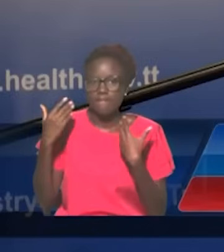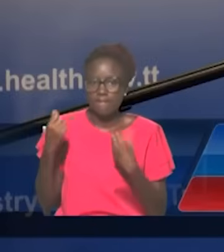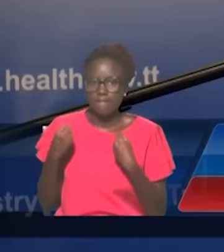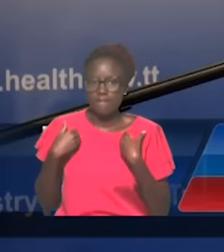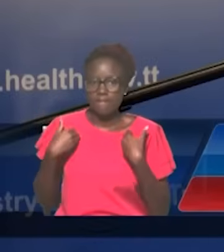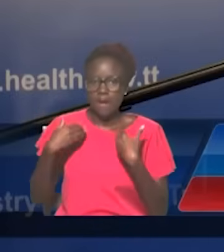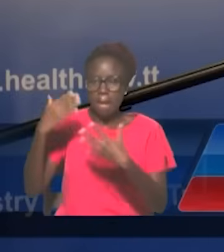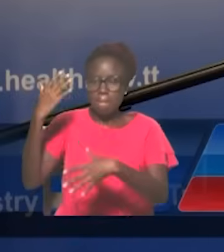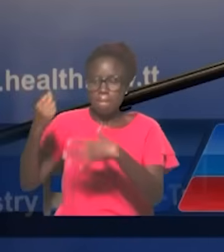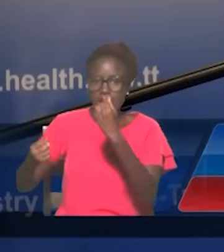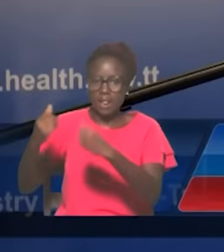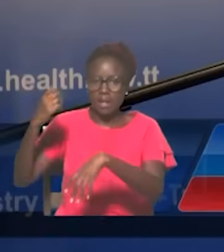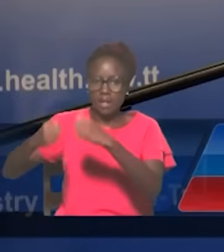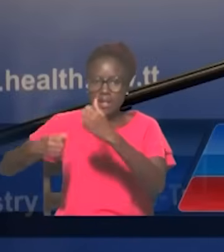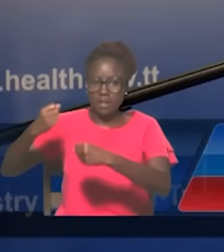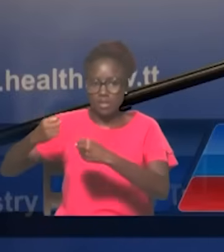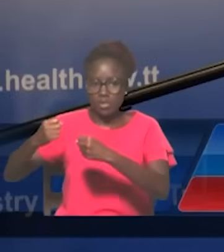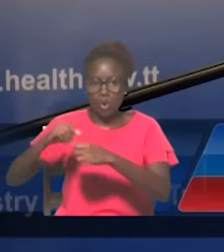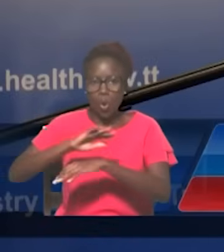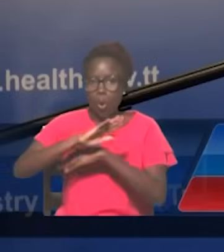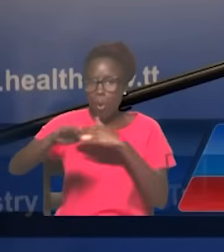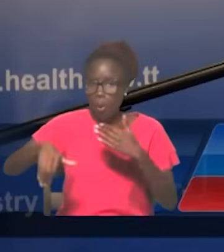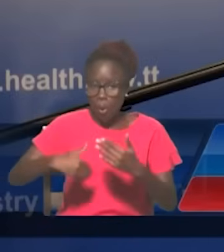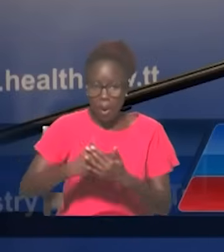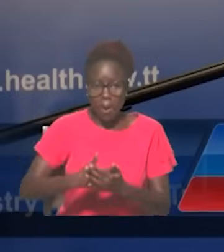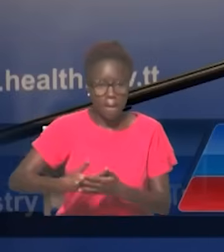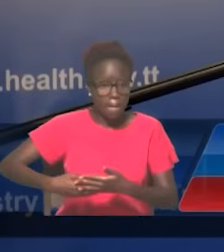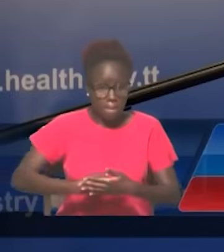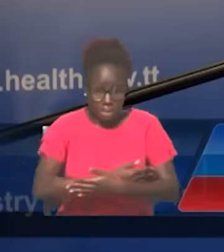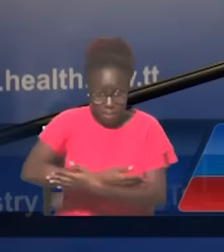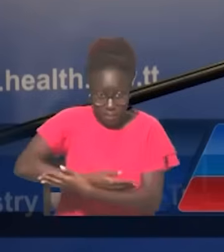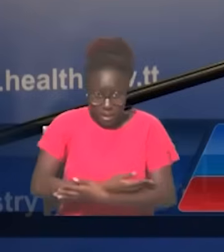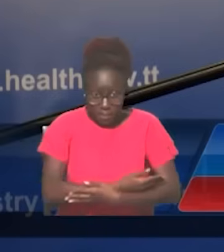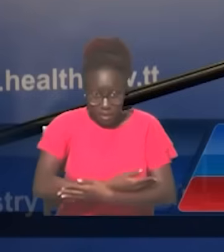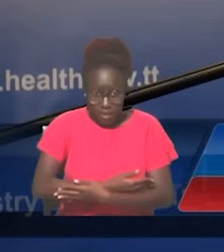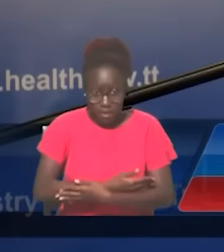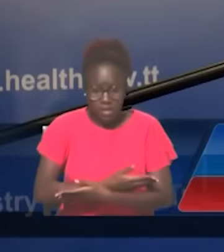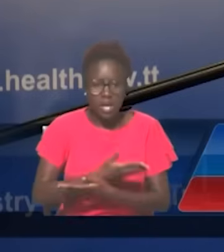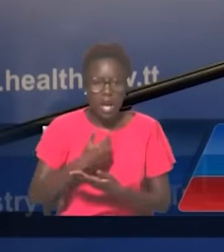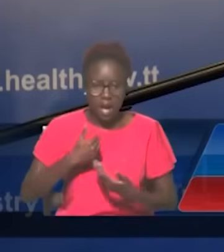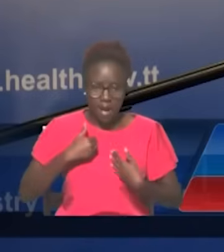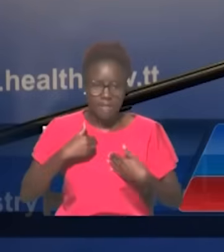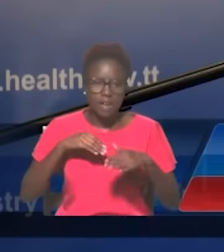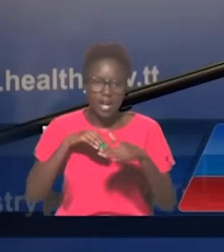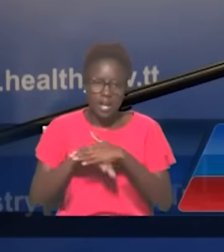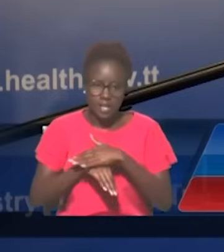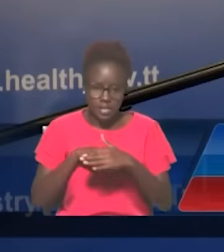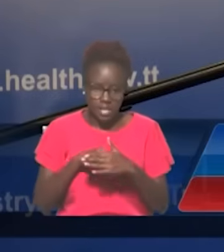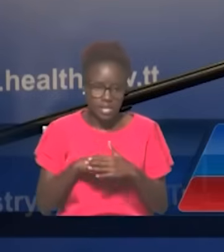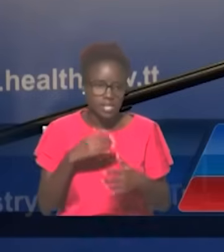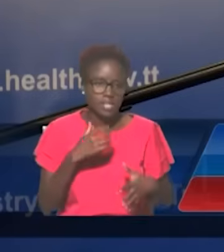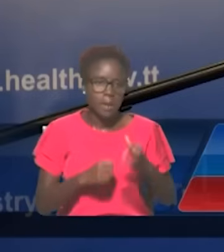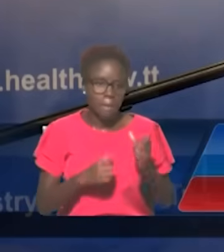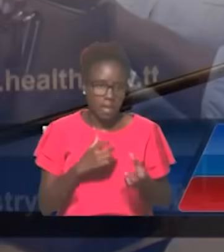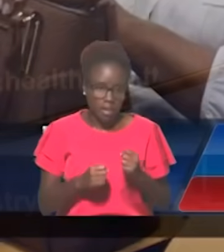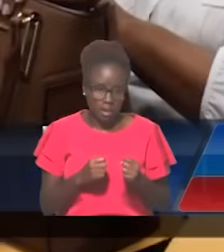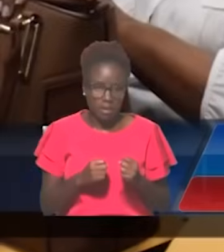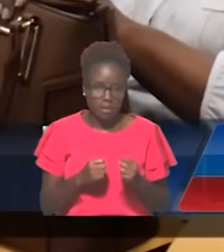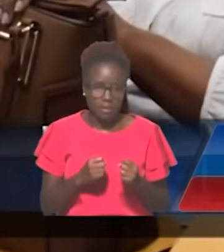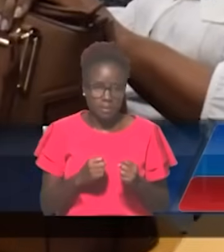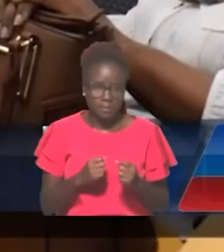facility will ensure that every infant in need has access to life-saving human milk, regardless of